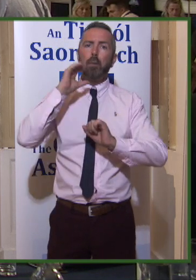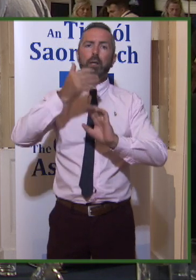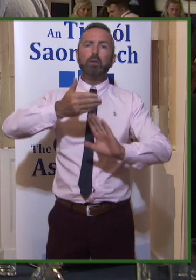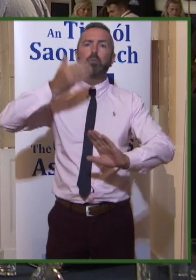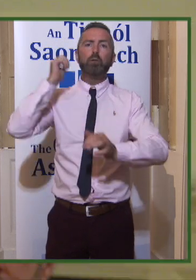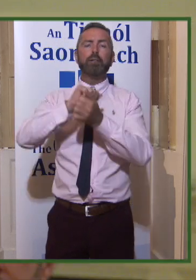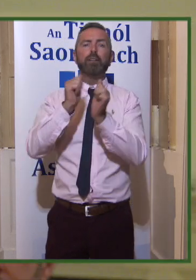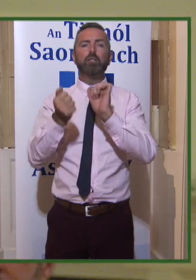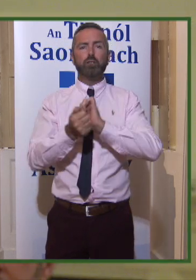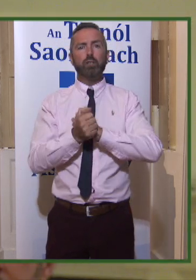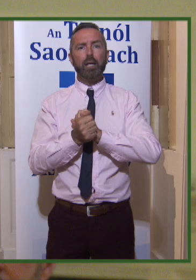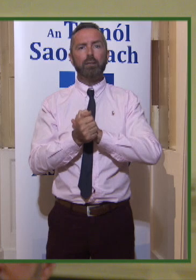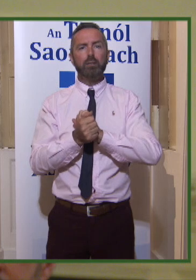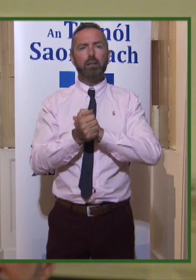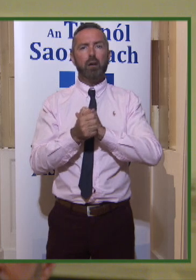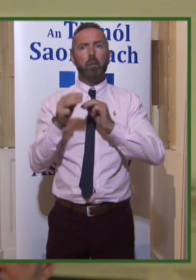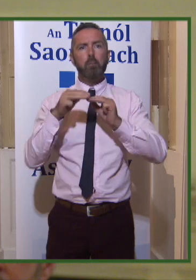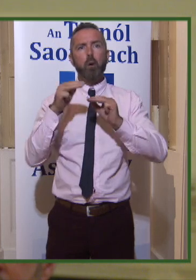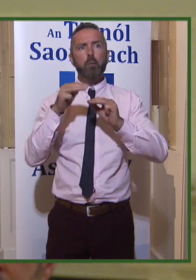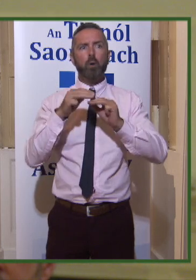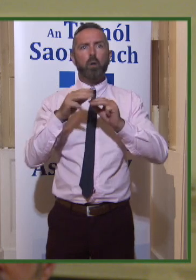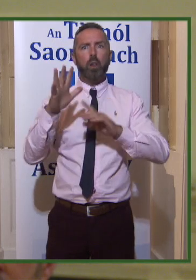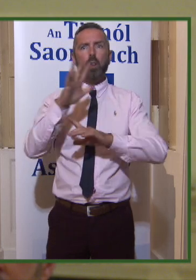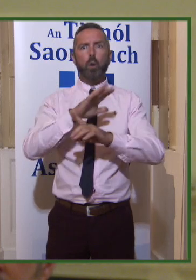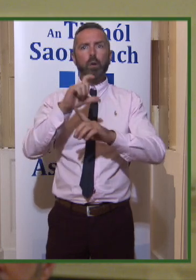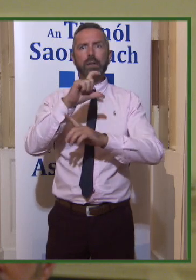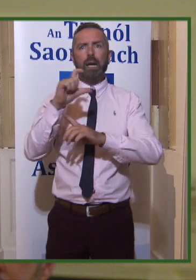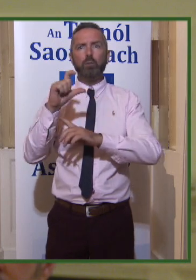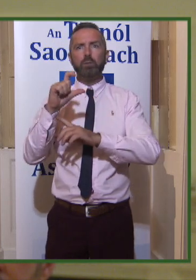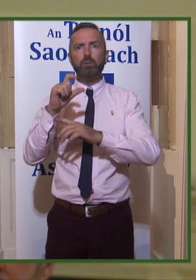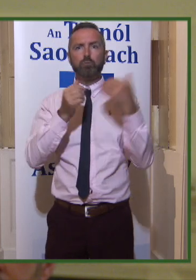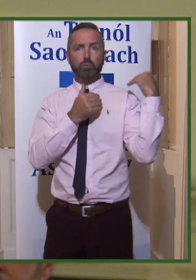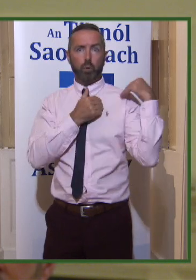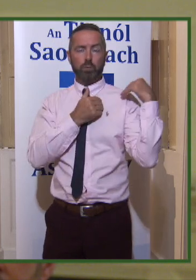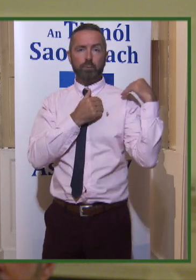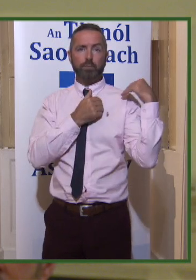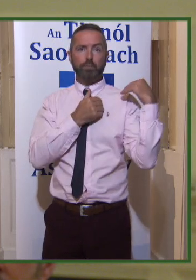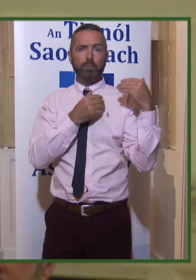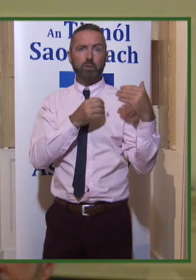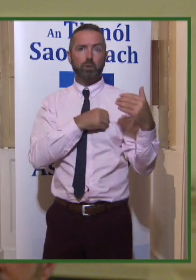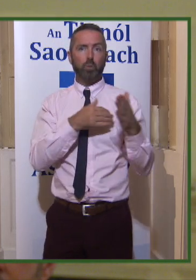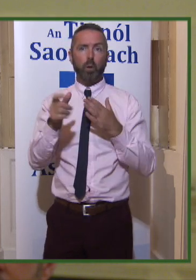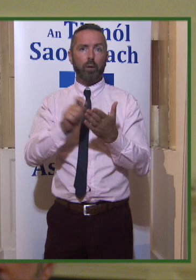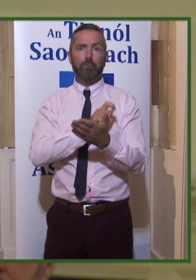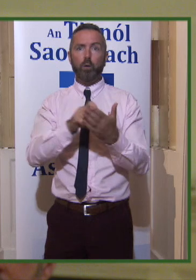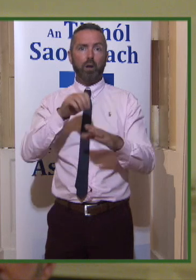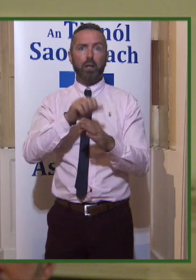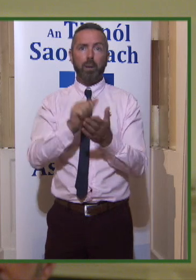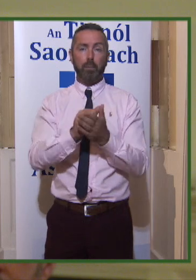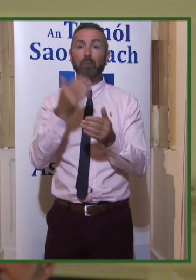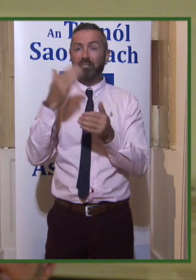were made bring a little bit more of the local councillor's role into what we're actually voting on the ballot paper, and those amendments have already been done.